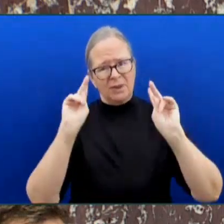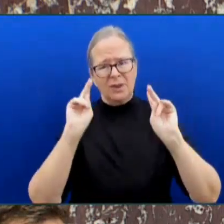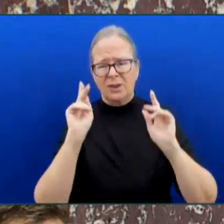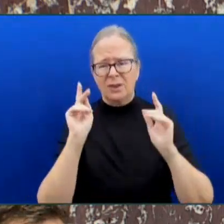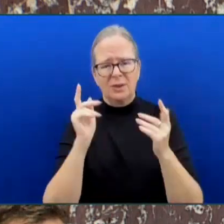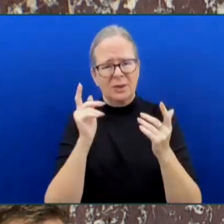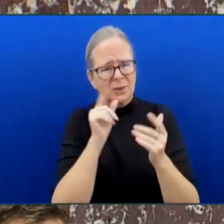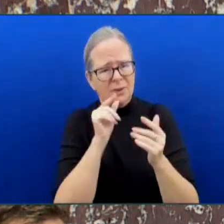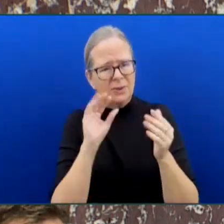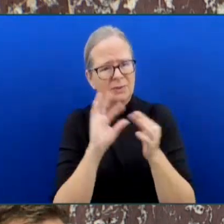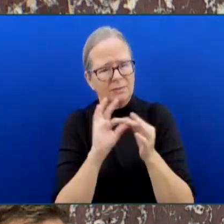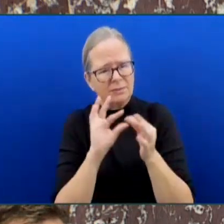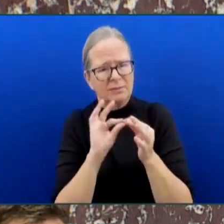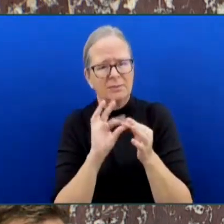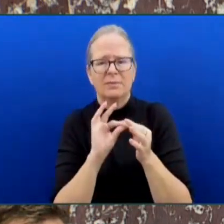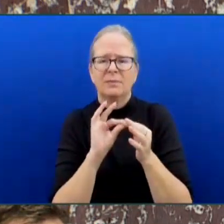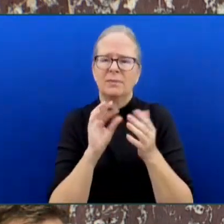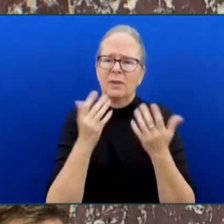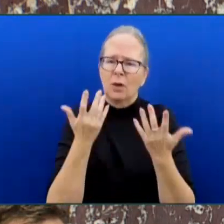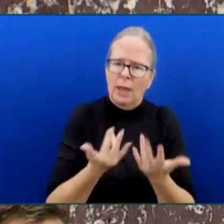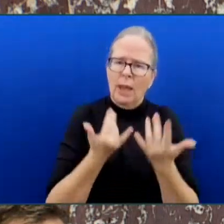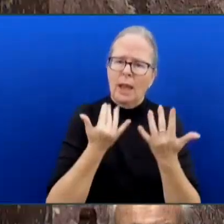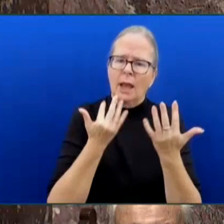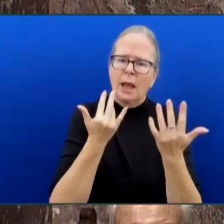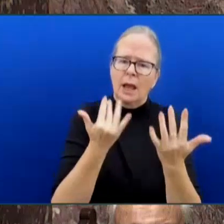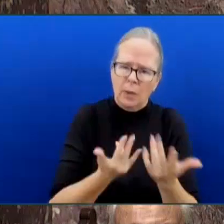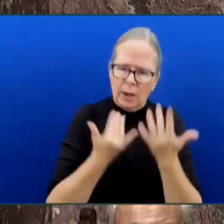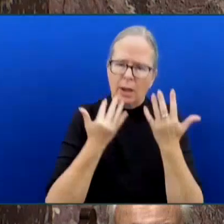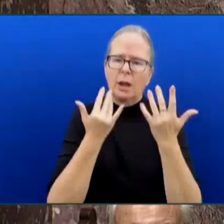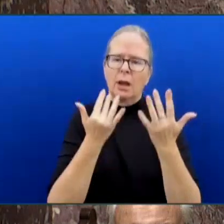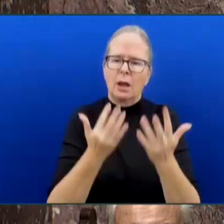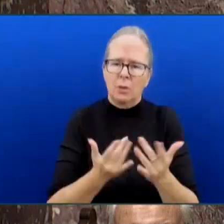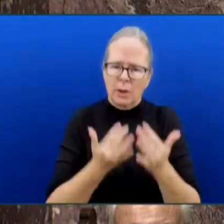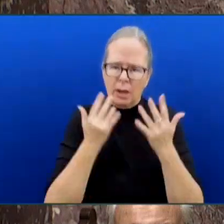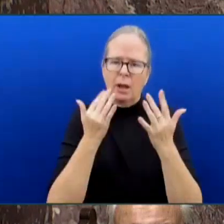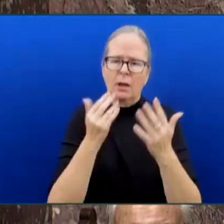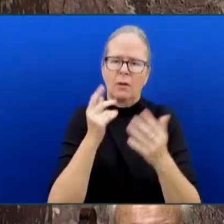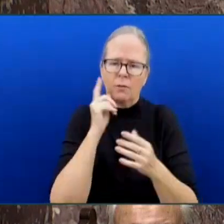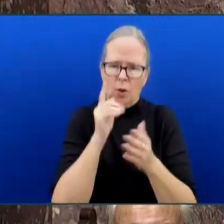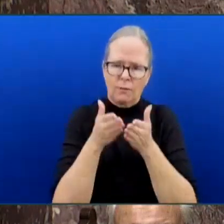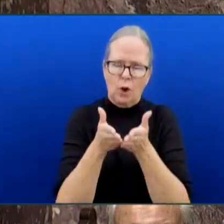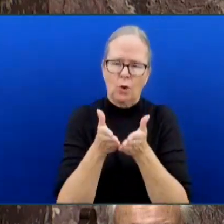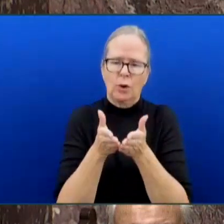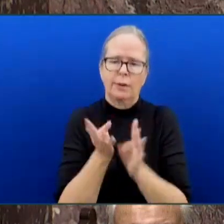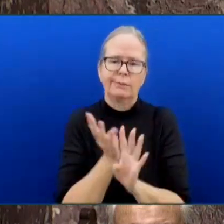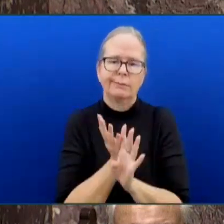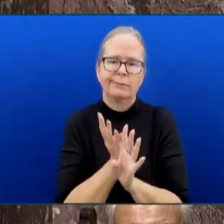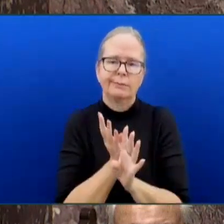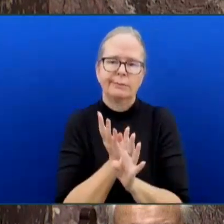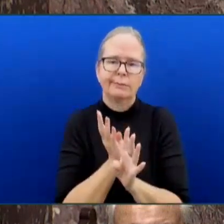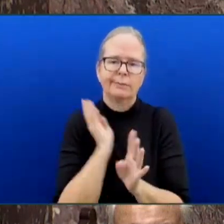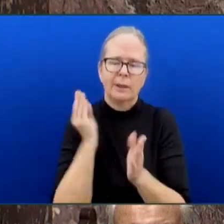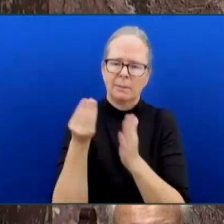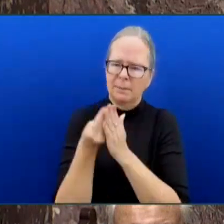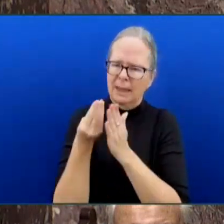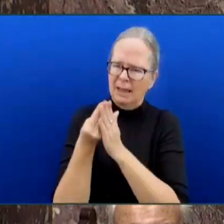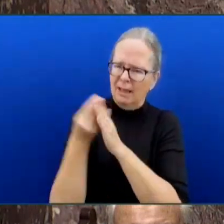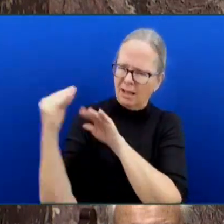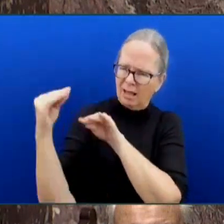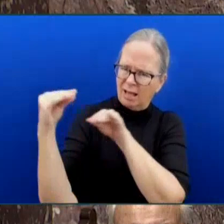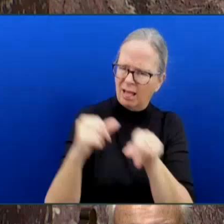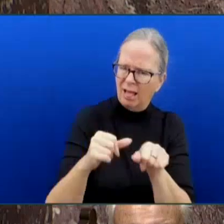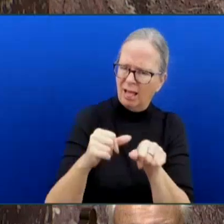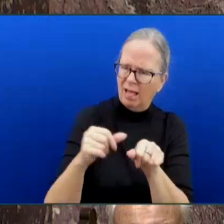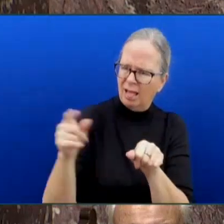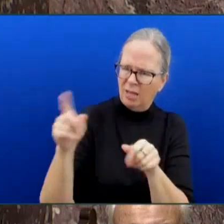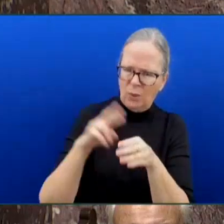day, under this government's record. Record high spending, yet BC are seeing record low results, Mr. Speaker. This is what Linda